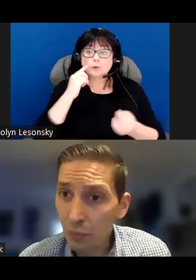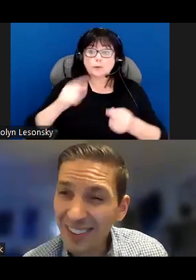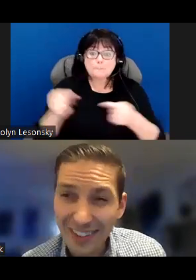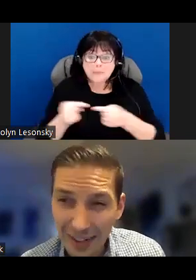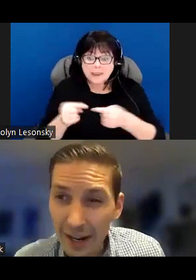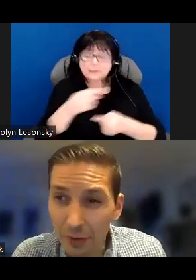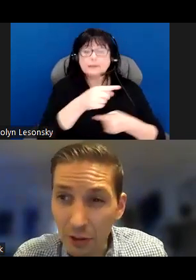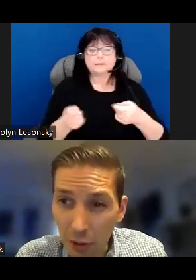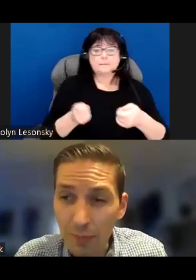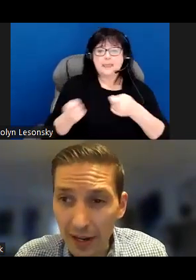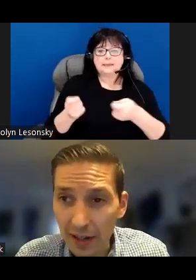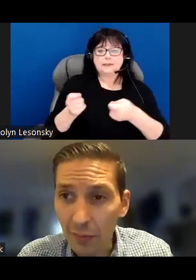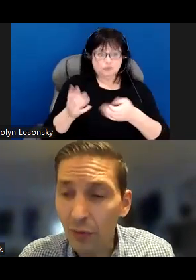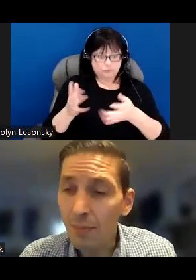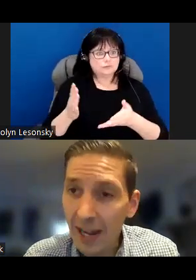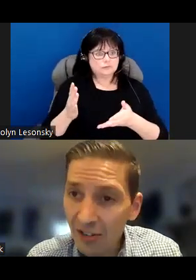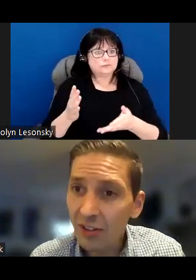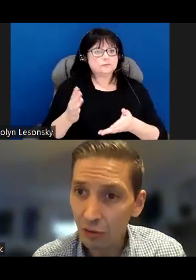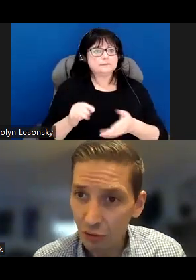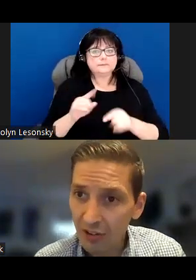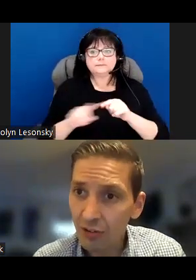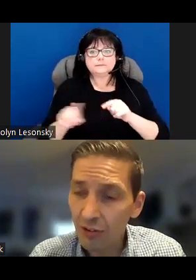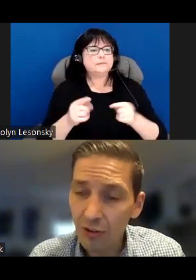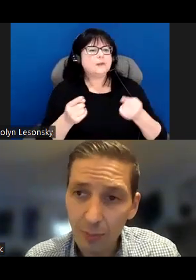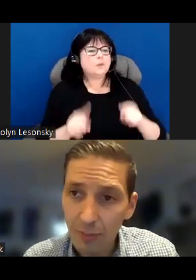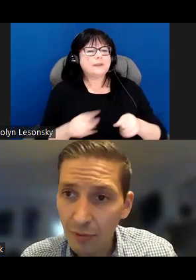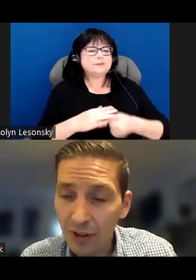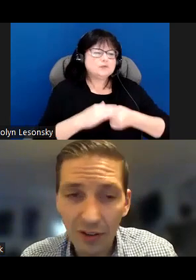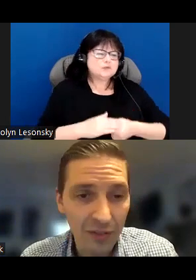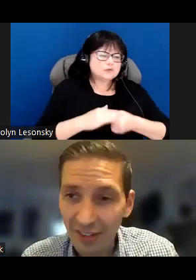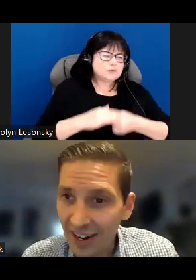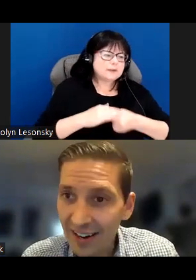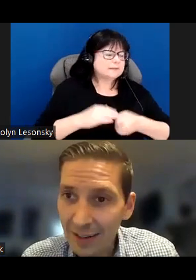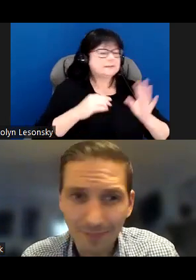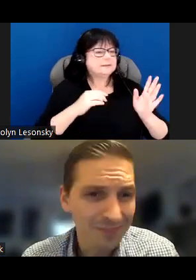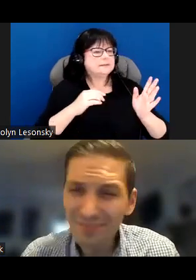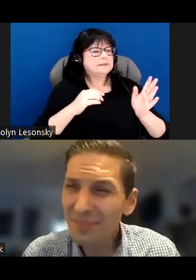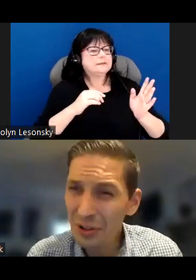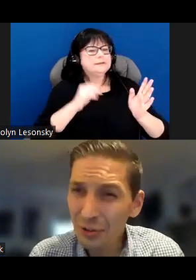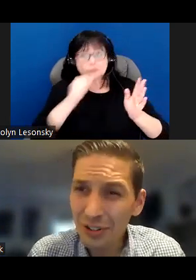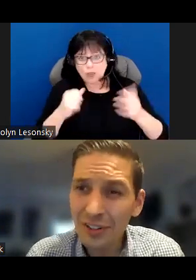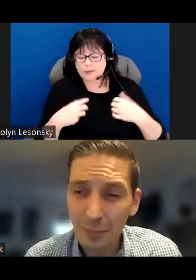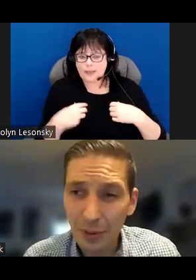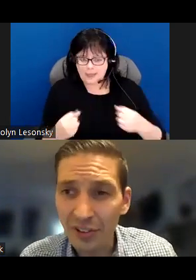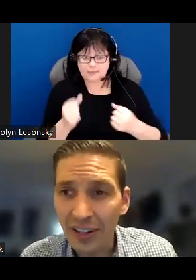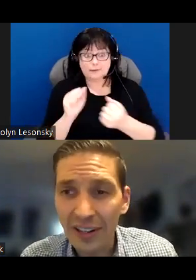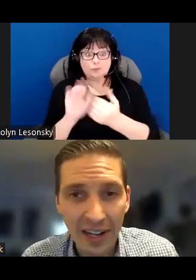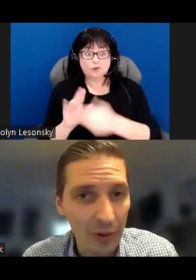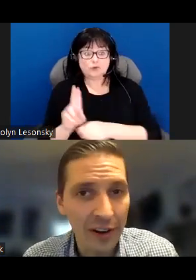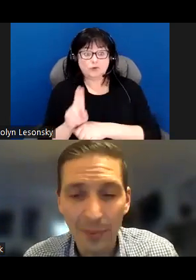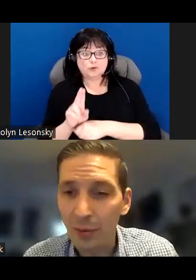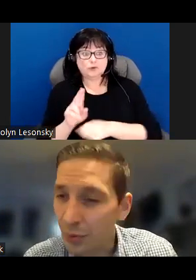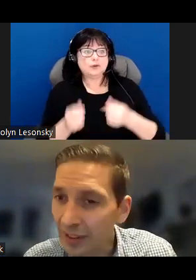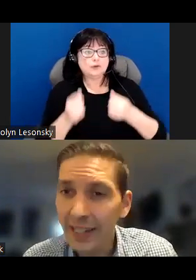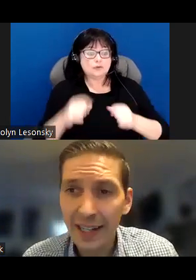we talk about really unhealthy coping mechanisms for managing those stressors of those feelings of anxiety, using that depressant, again,